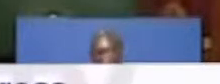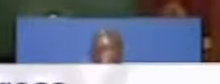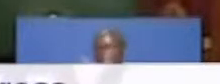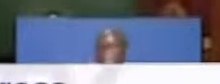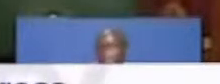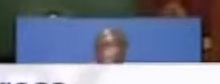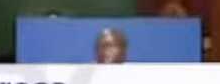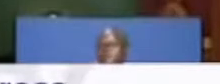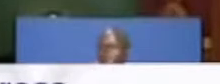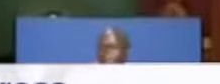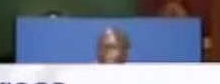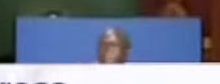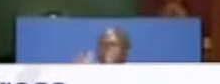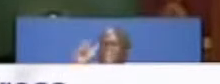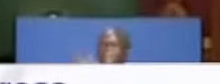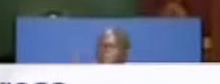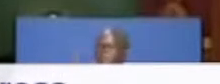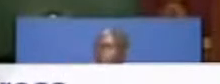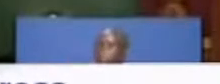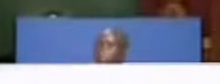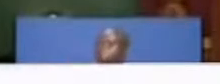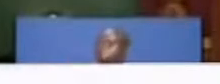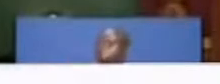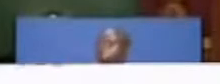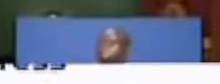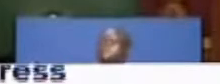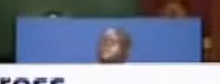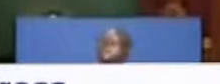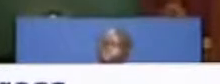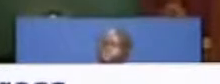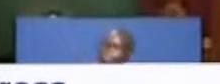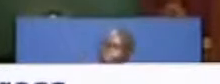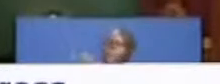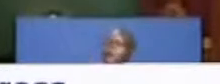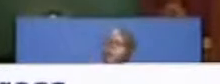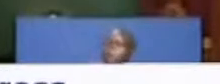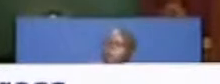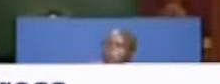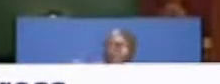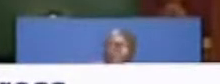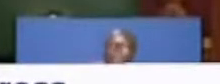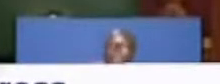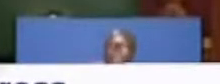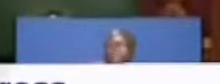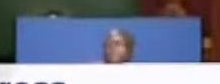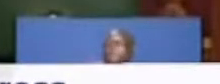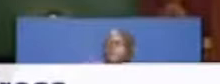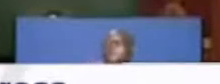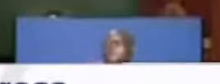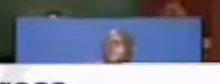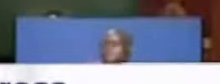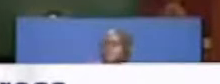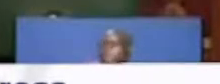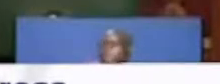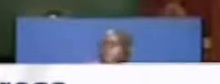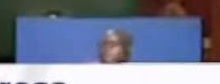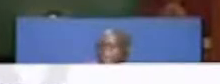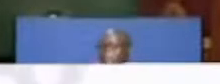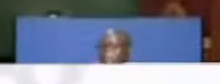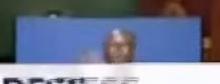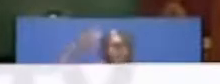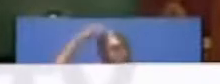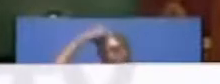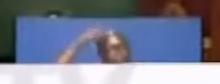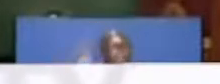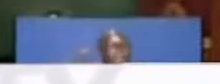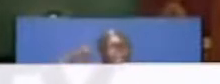make the coastal region an outsourced manufacturing hub for Western products, the port of Lamu has the potential